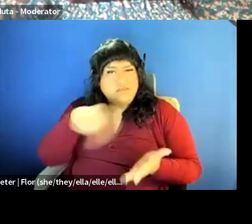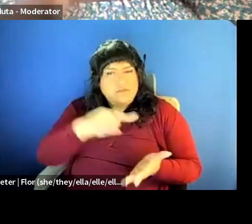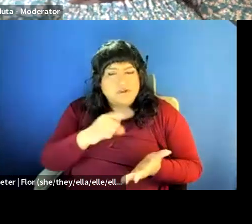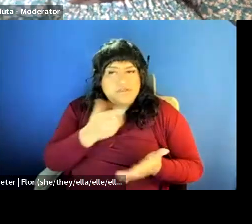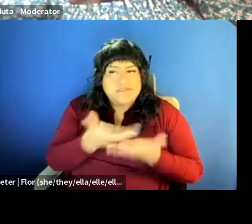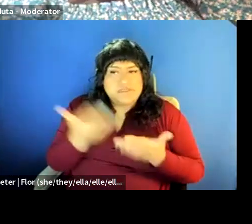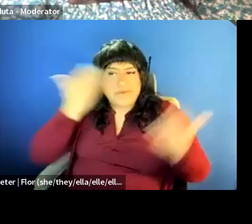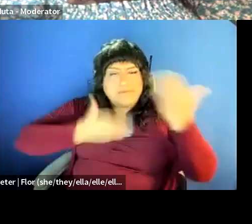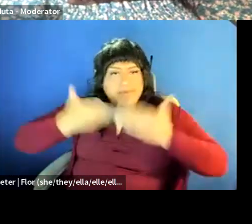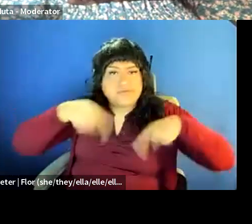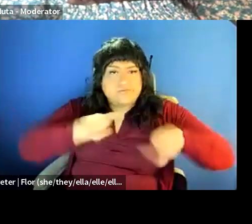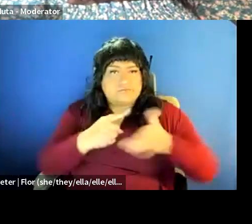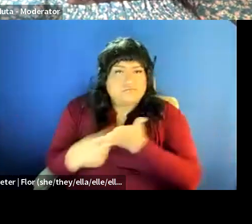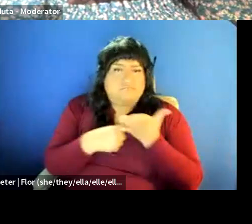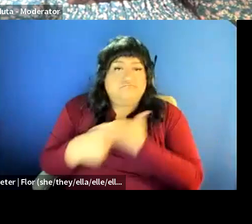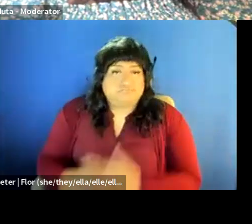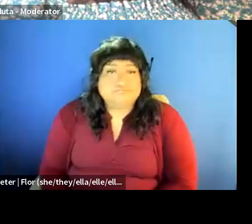conversation.